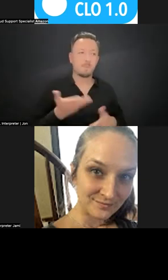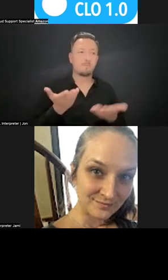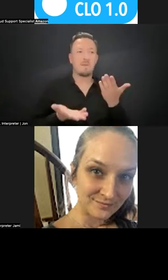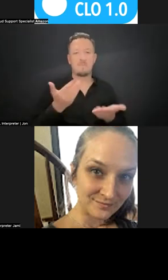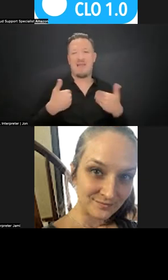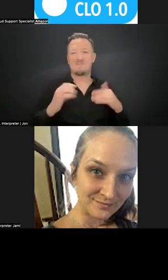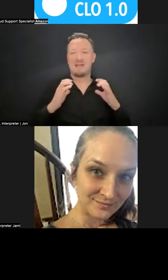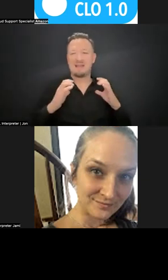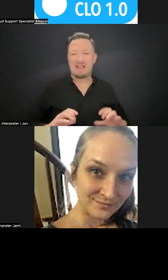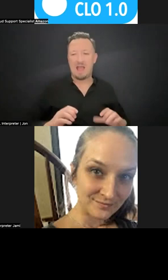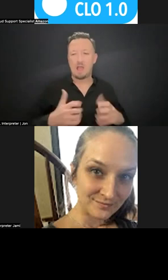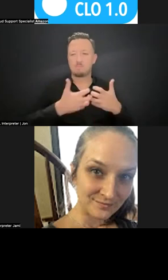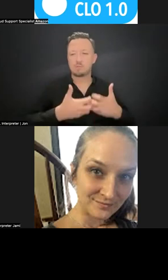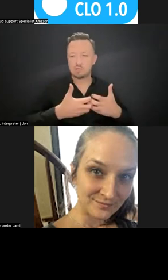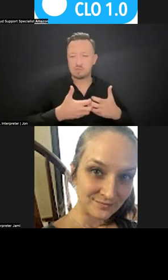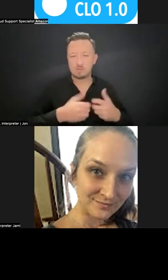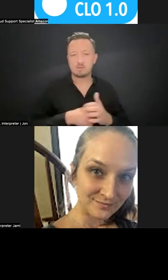machines here.